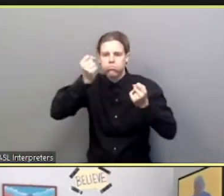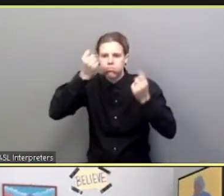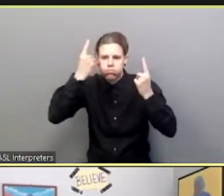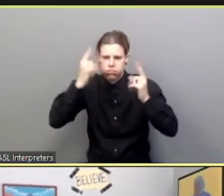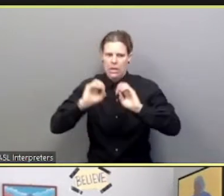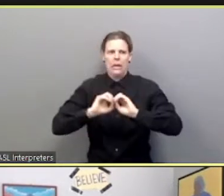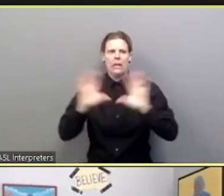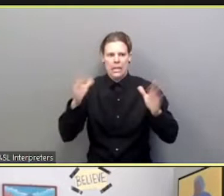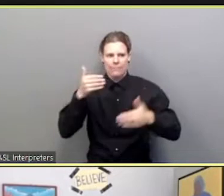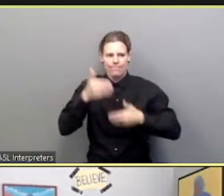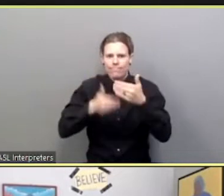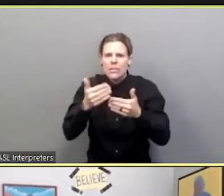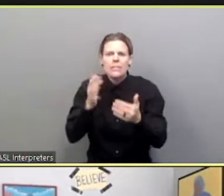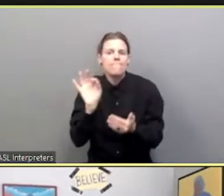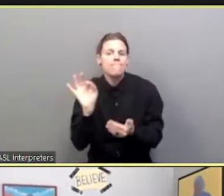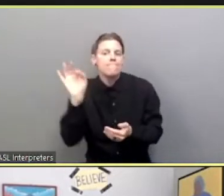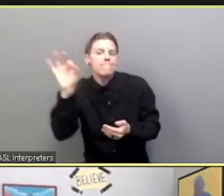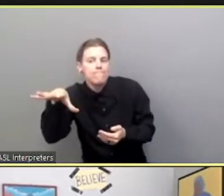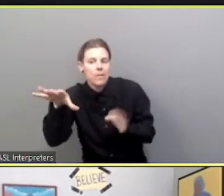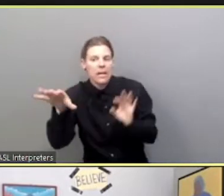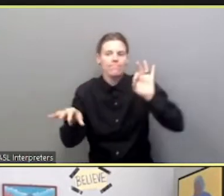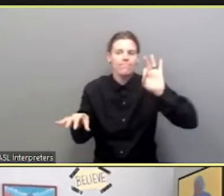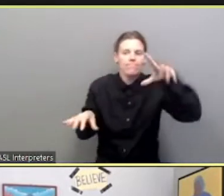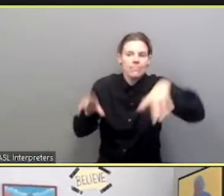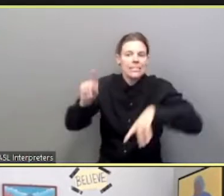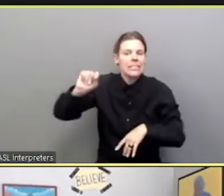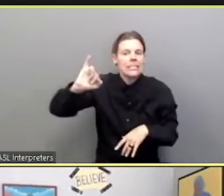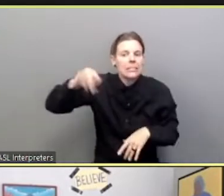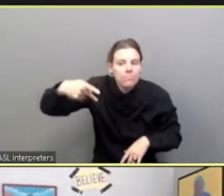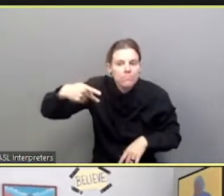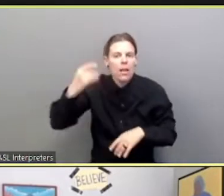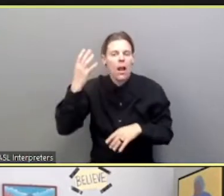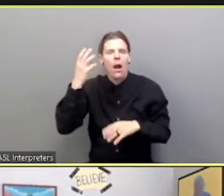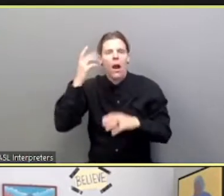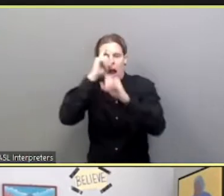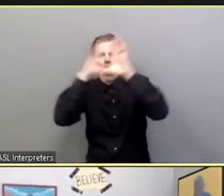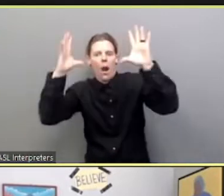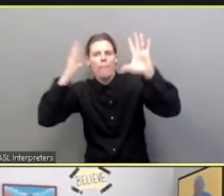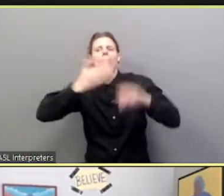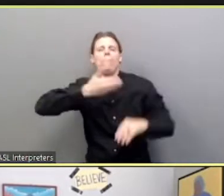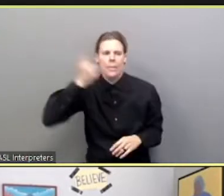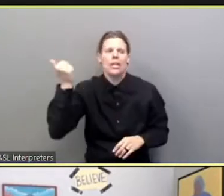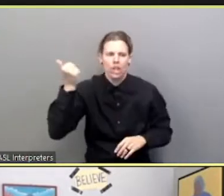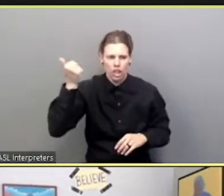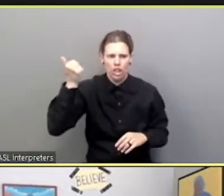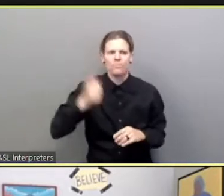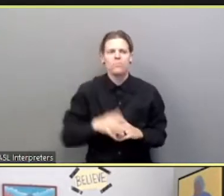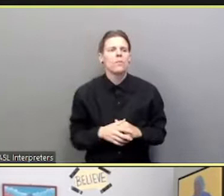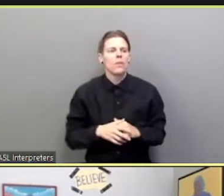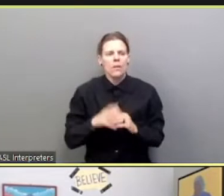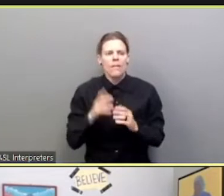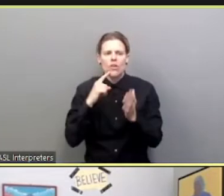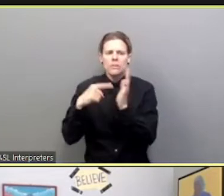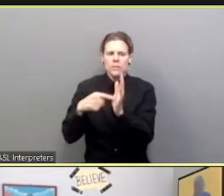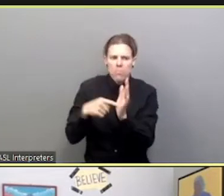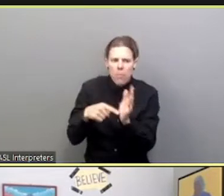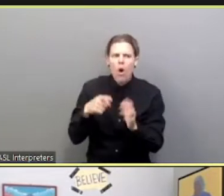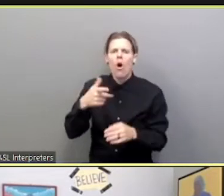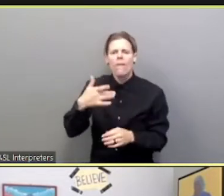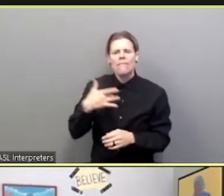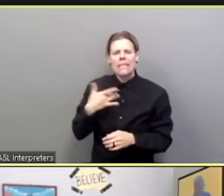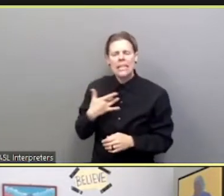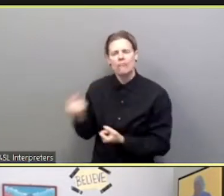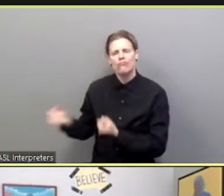and community about misinformation, like really listening, empathizing, pointing to credible sources,